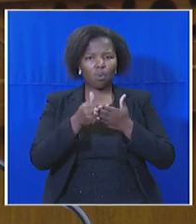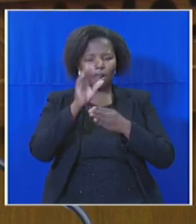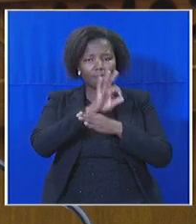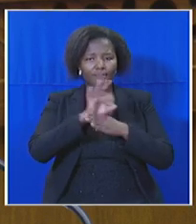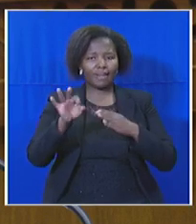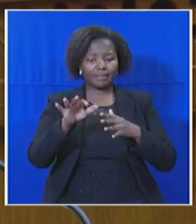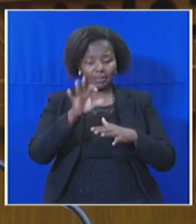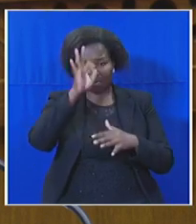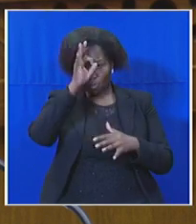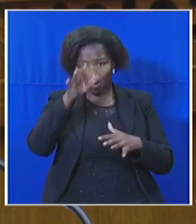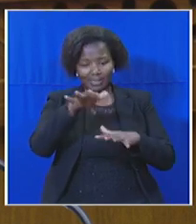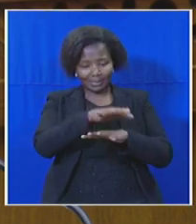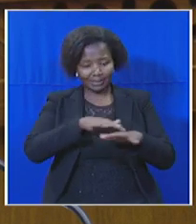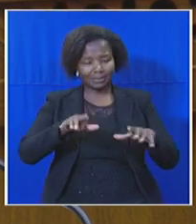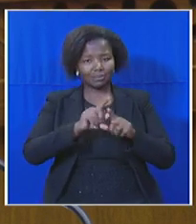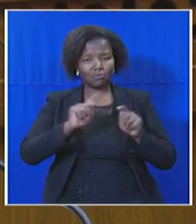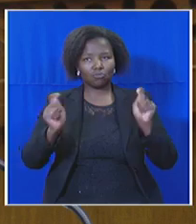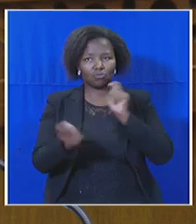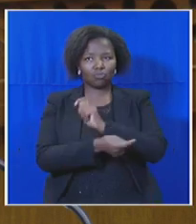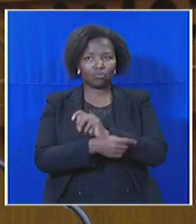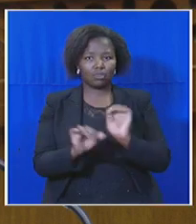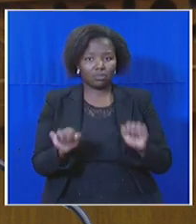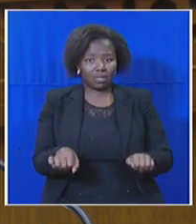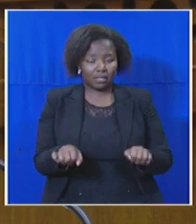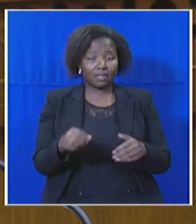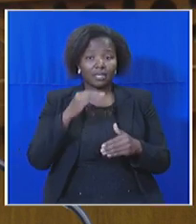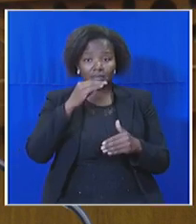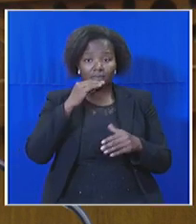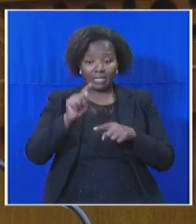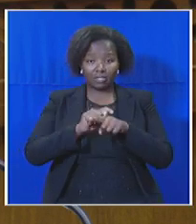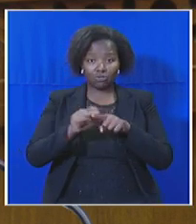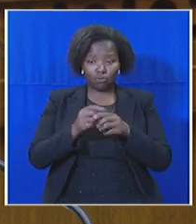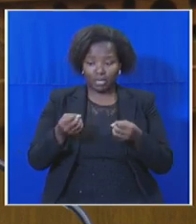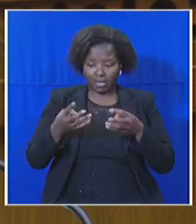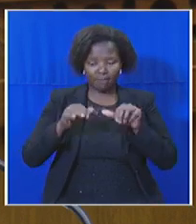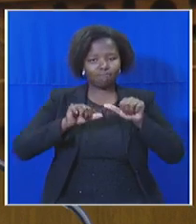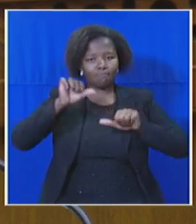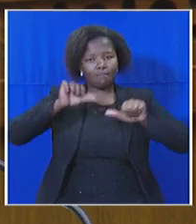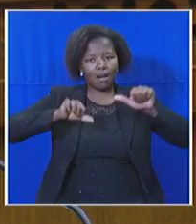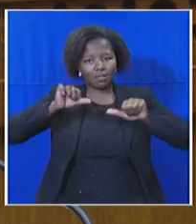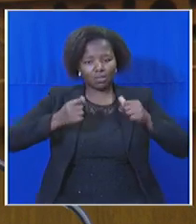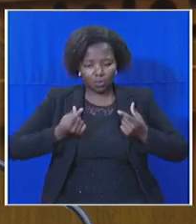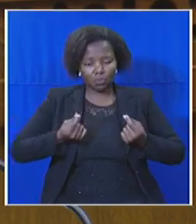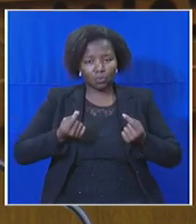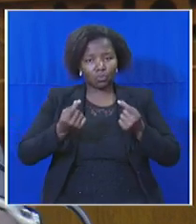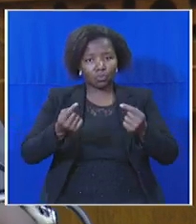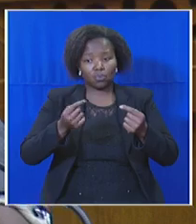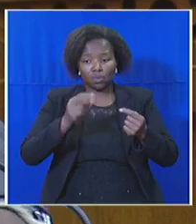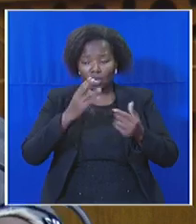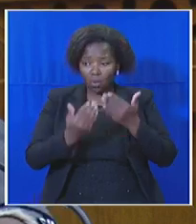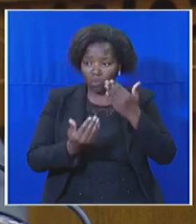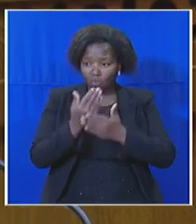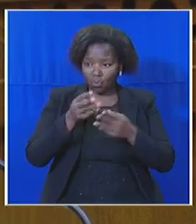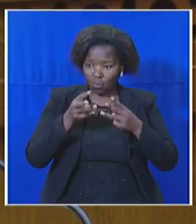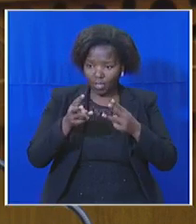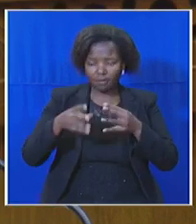which means that the training provided will be assessed, and where needed, new methods will have to be introduced.